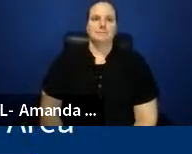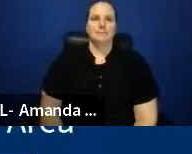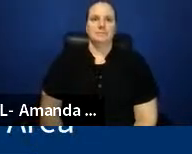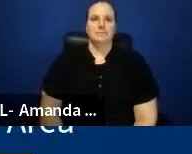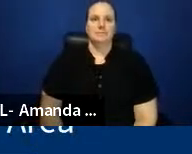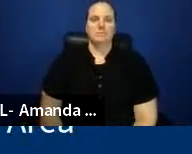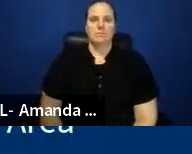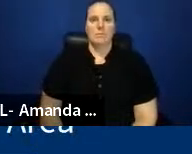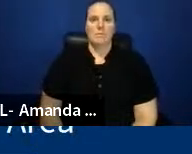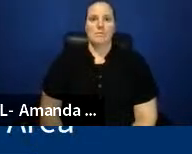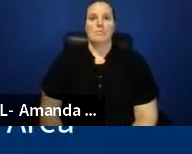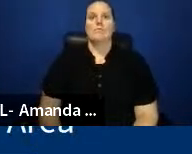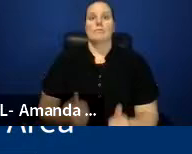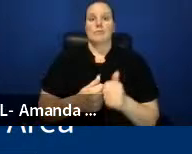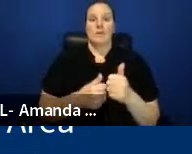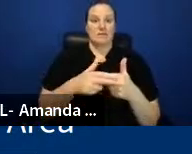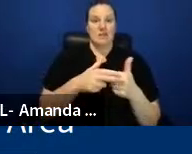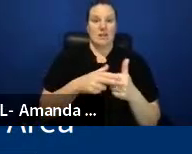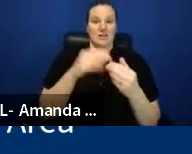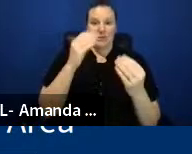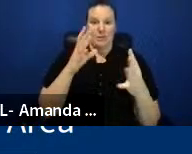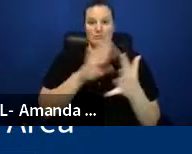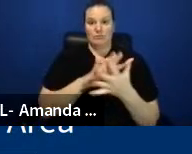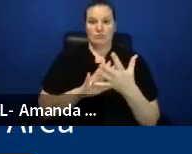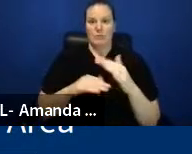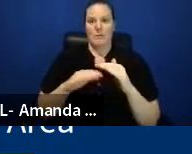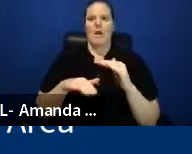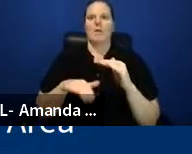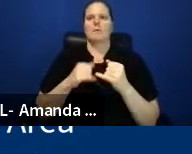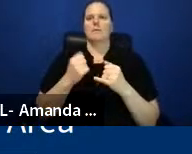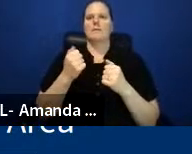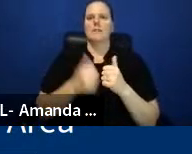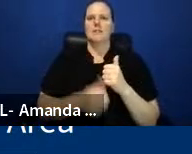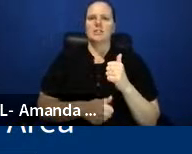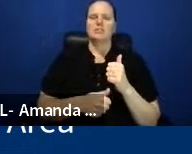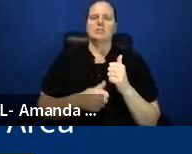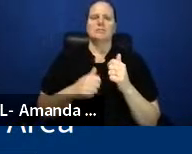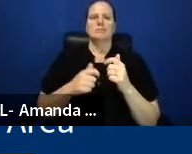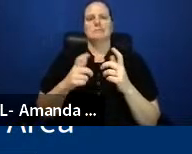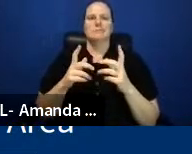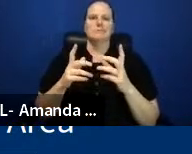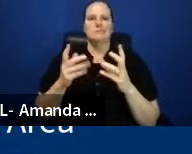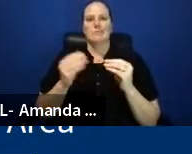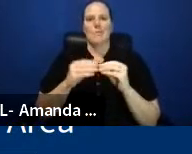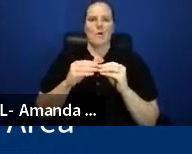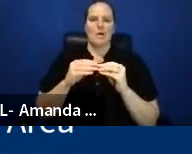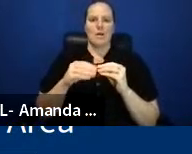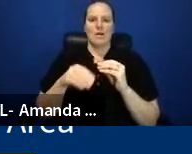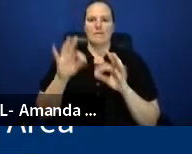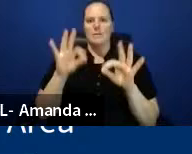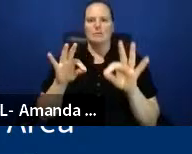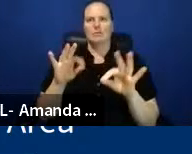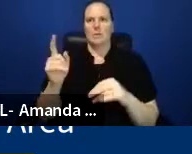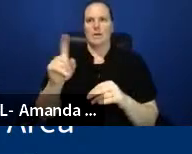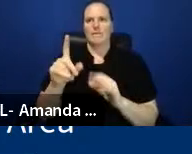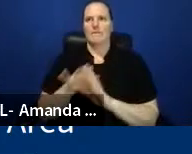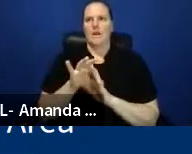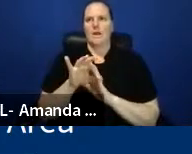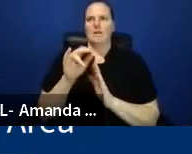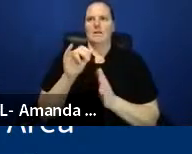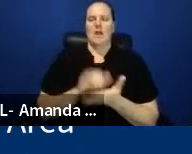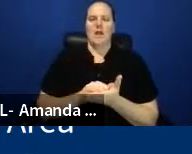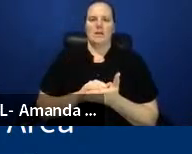of these slides, they're going to have some information on them. And then on the bottom of each slide has kind of additional where you can find that information in either